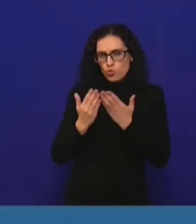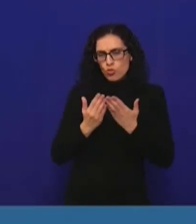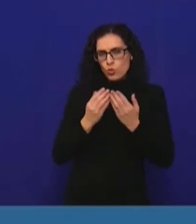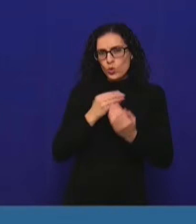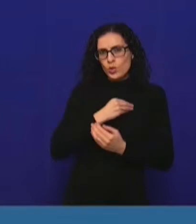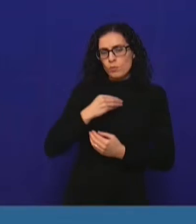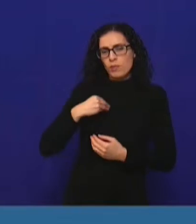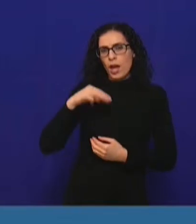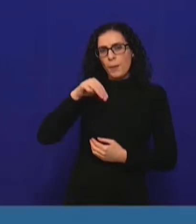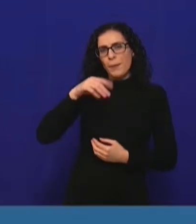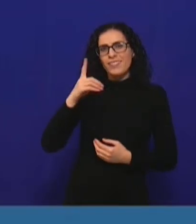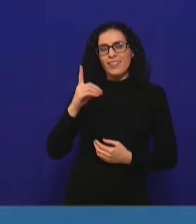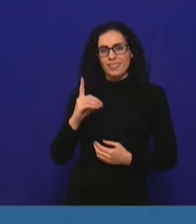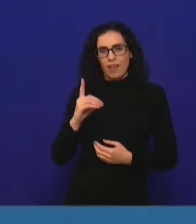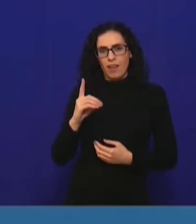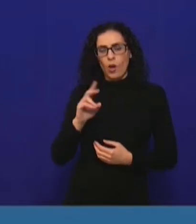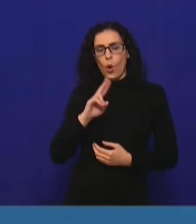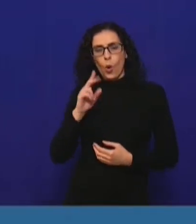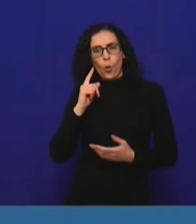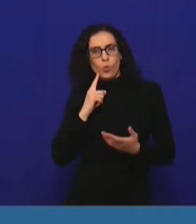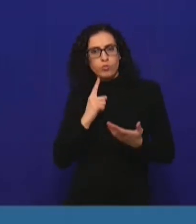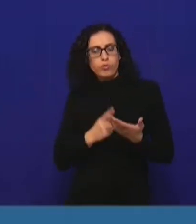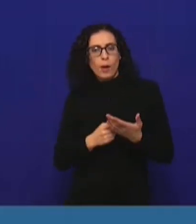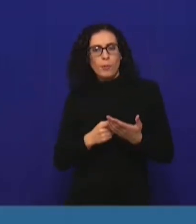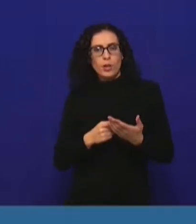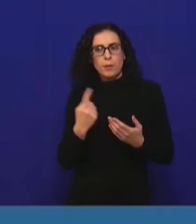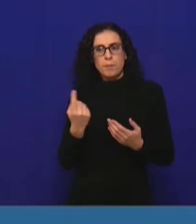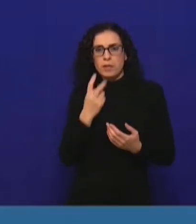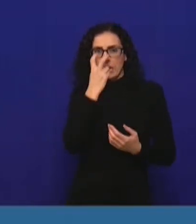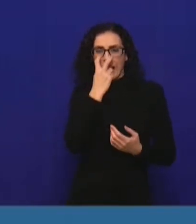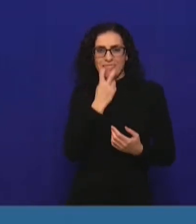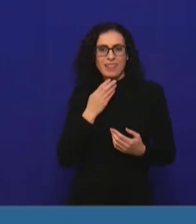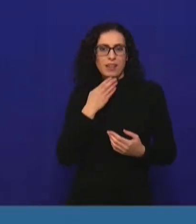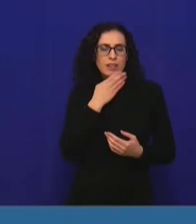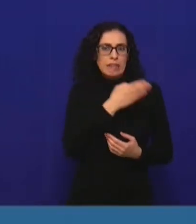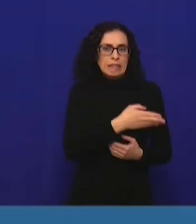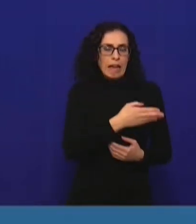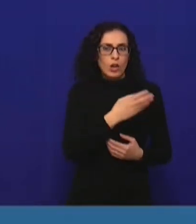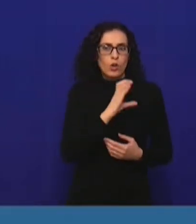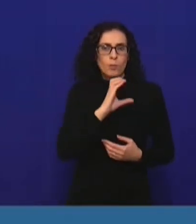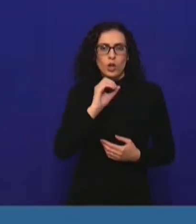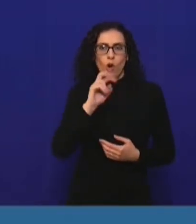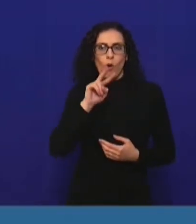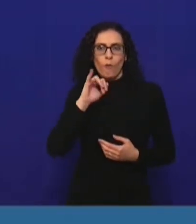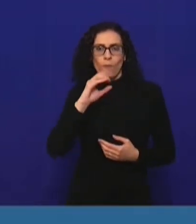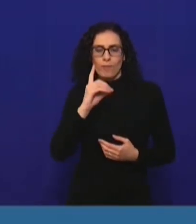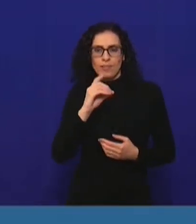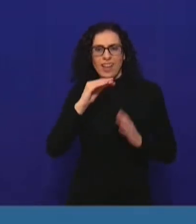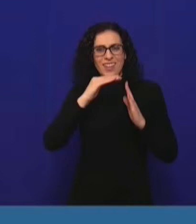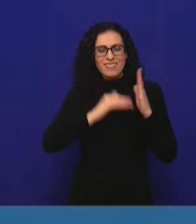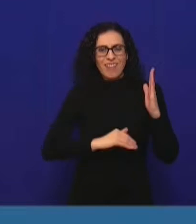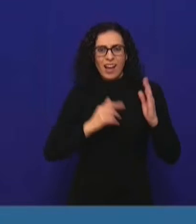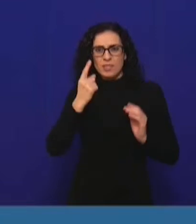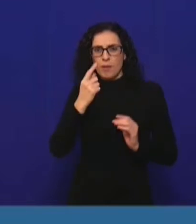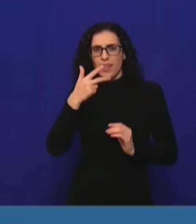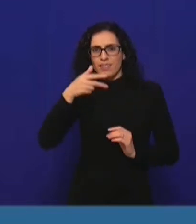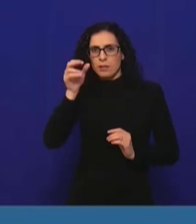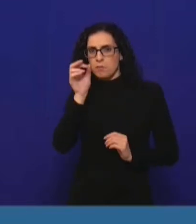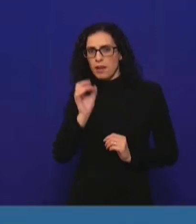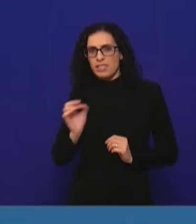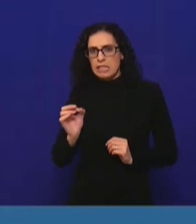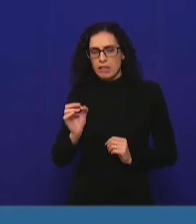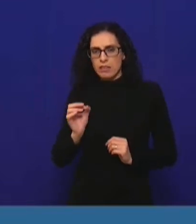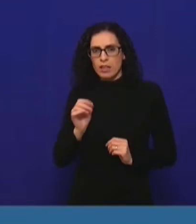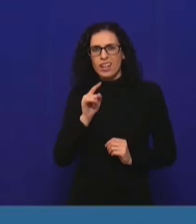illi n-numru ta' anzjani li daħlu l-isptar minħabba l-COVID-19 naqas madwar 80%. Din ix-xejra qegħdin